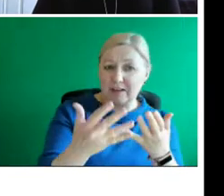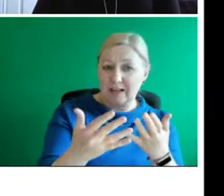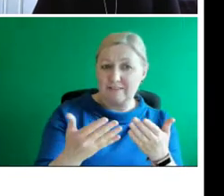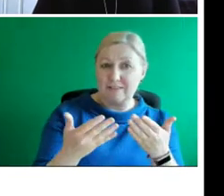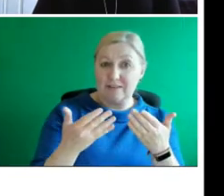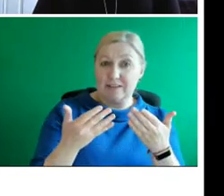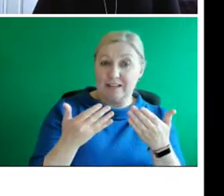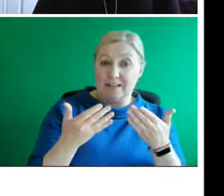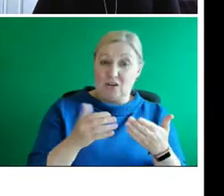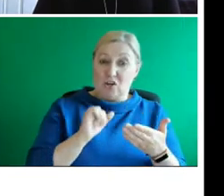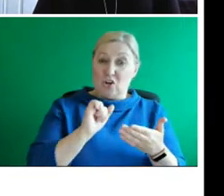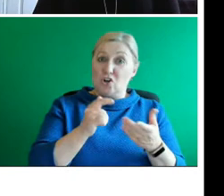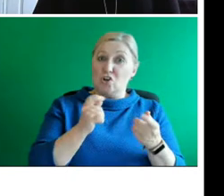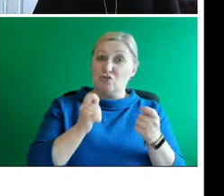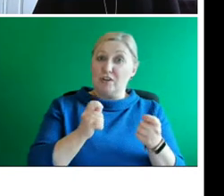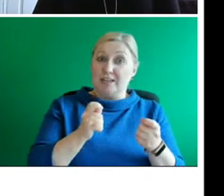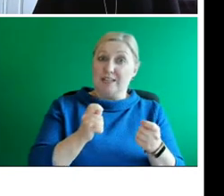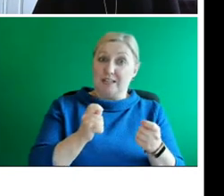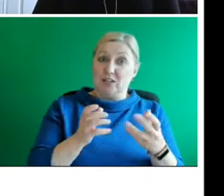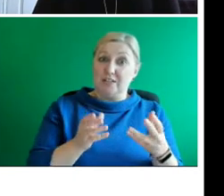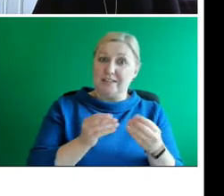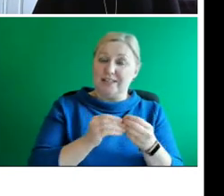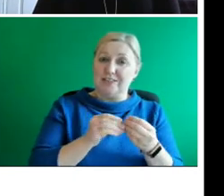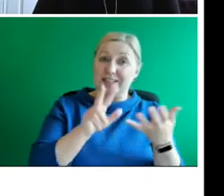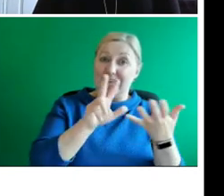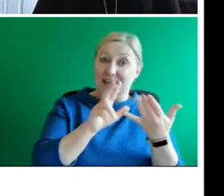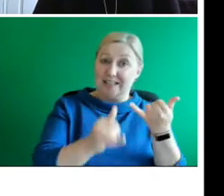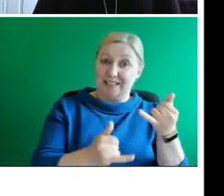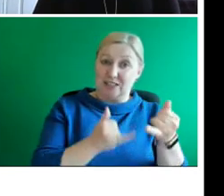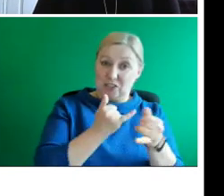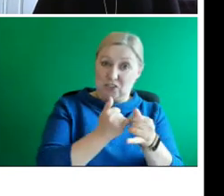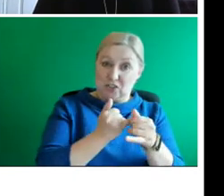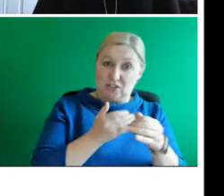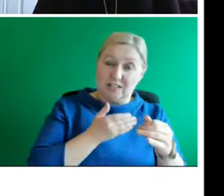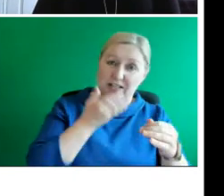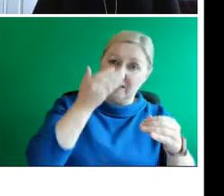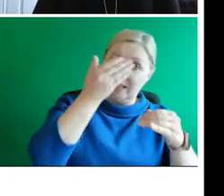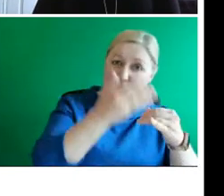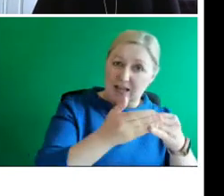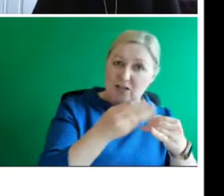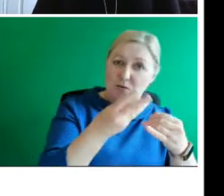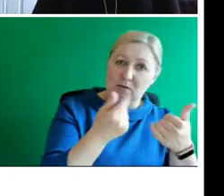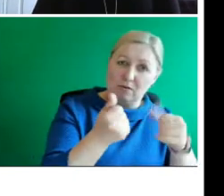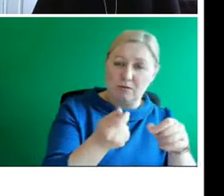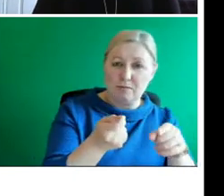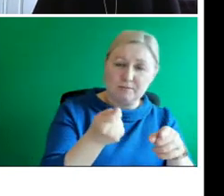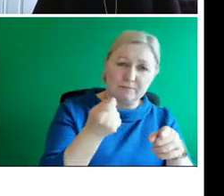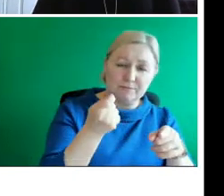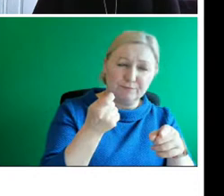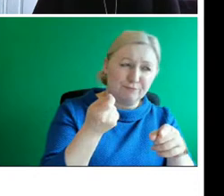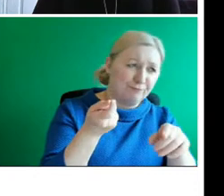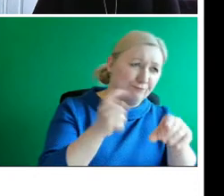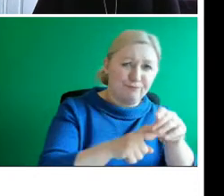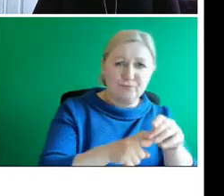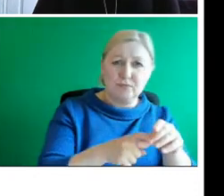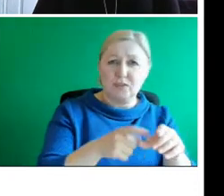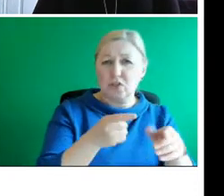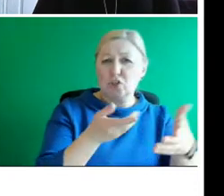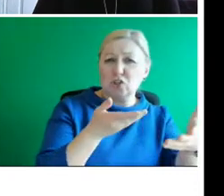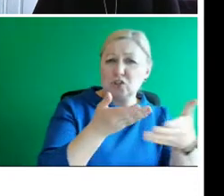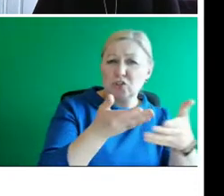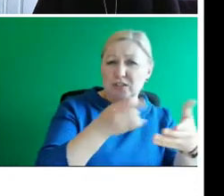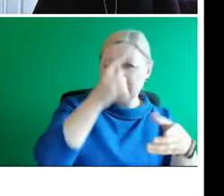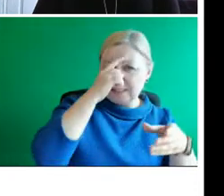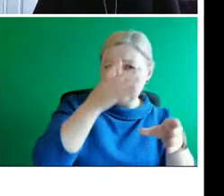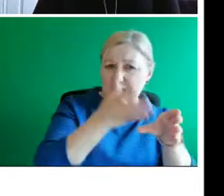program, going on to become a consultant psychiatrist in 2023. Joanne is going to speak to us today